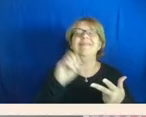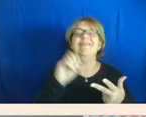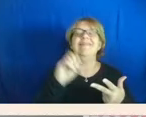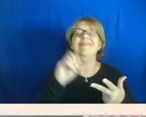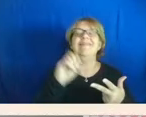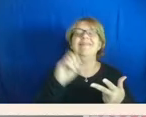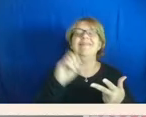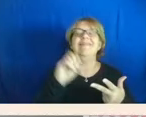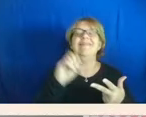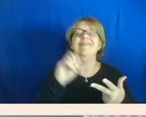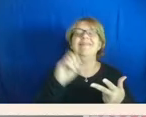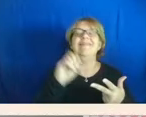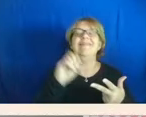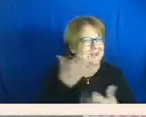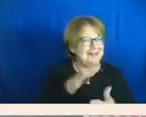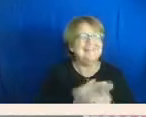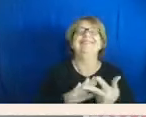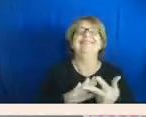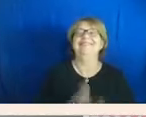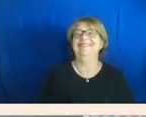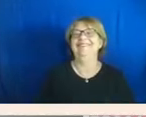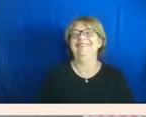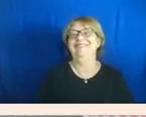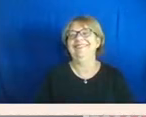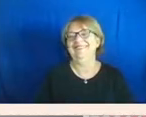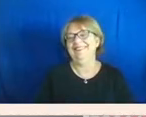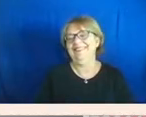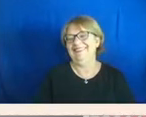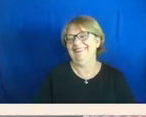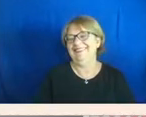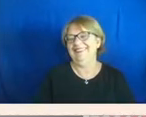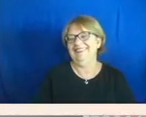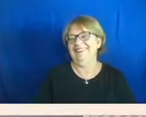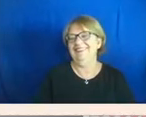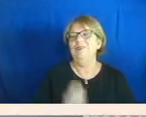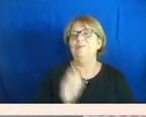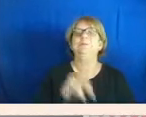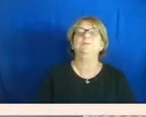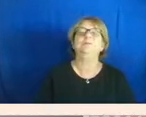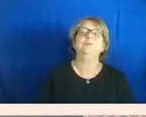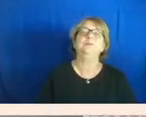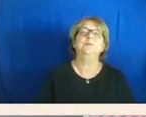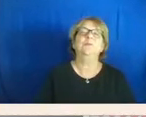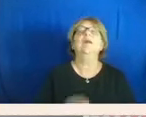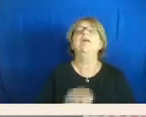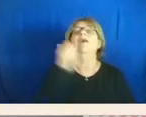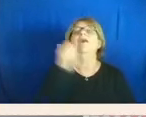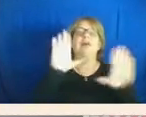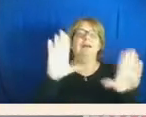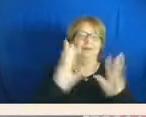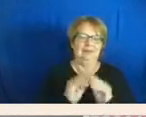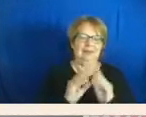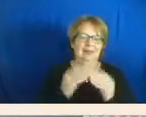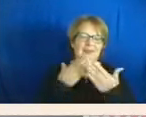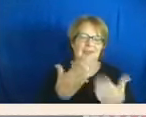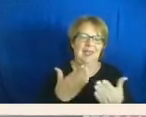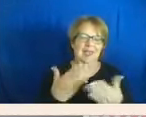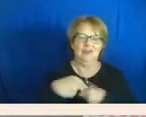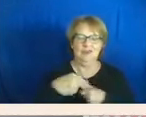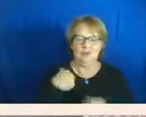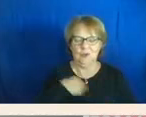enough. Yay. All right. Well, another excellent session. Thanks again for being here with us. We also want to take